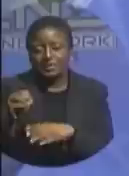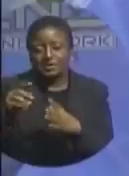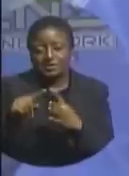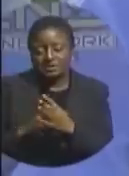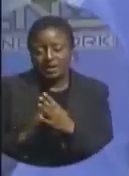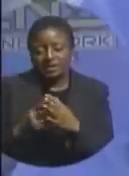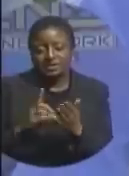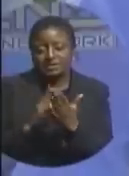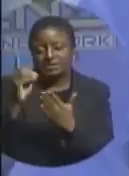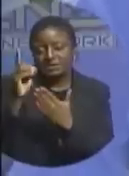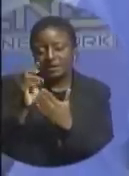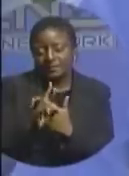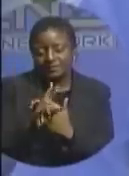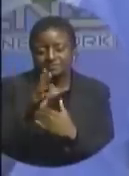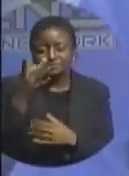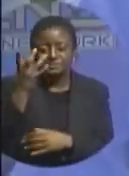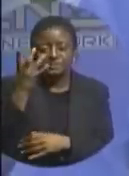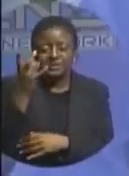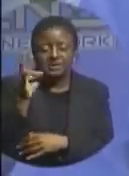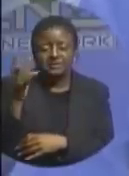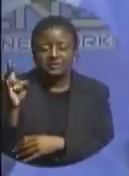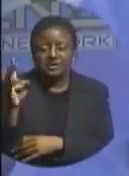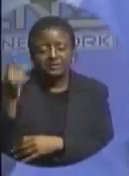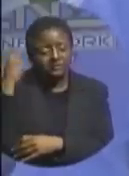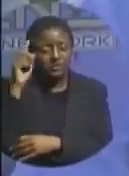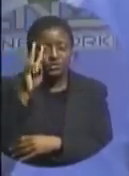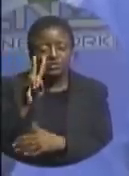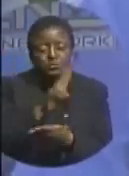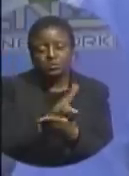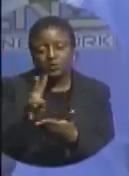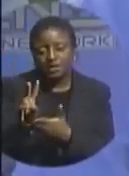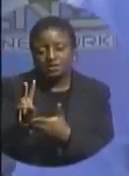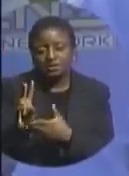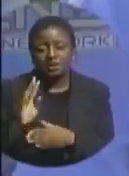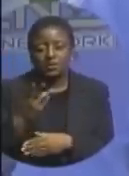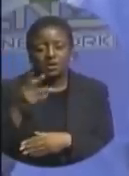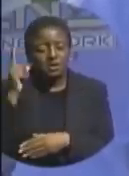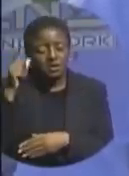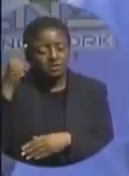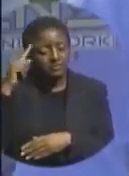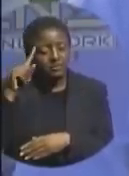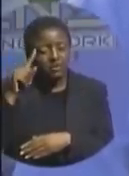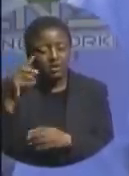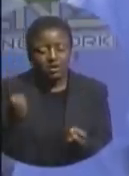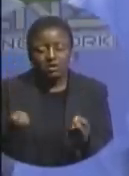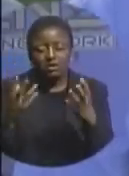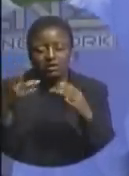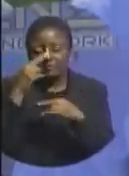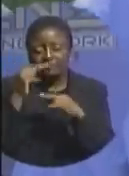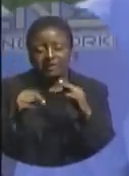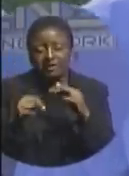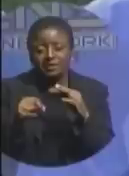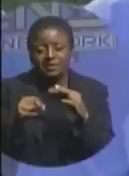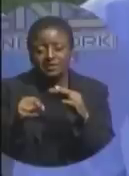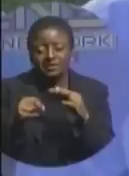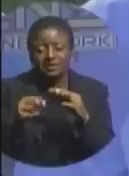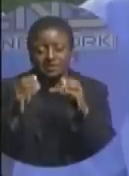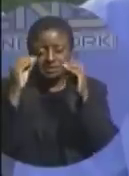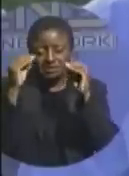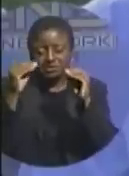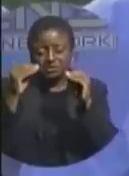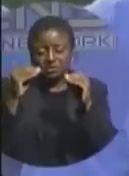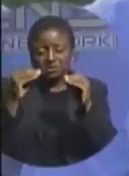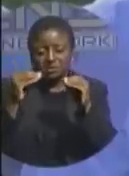of the 2 weeks, we look forward to having lots of fun. We look forward to teaching young kids